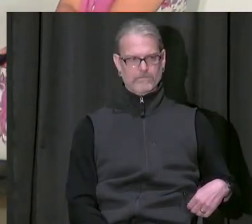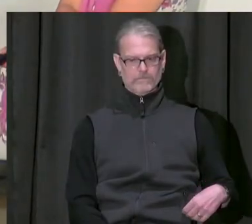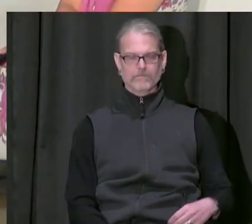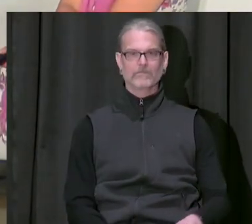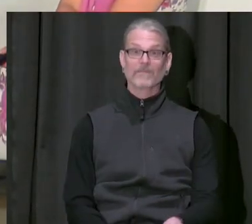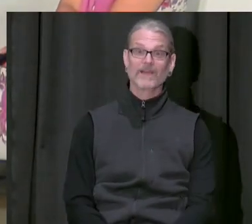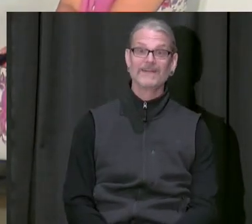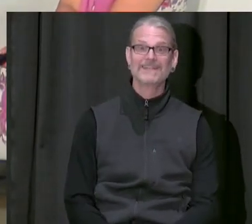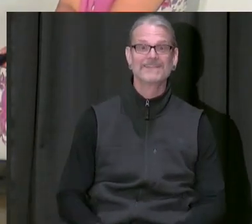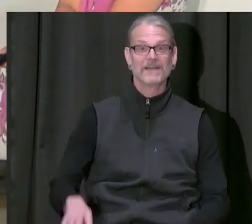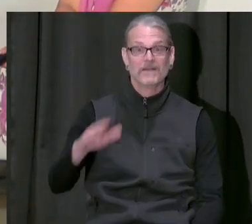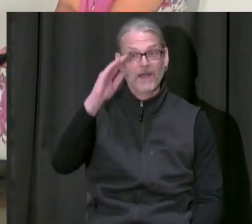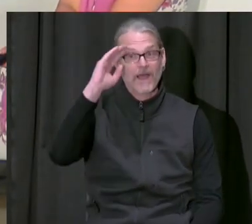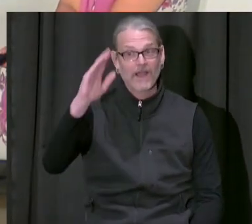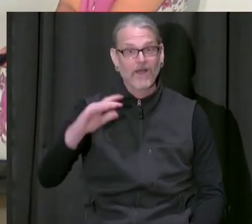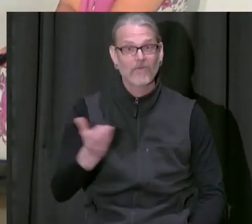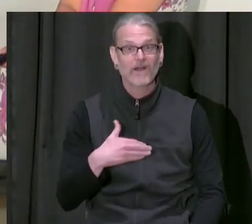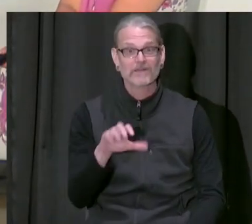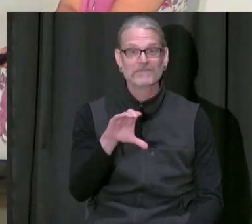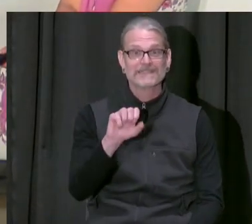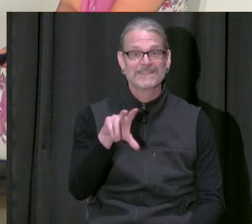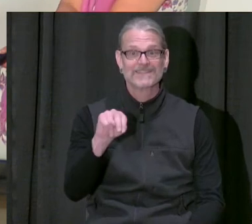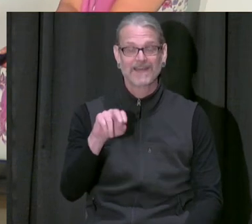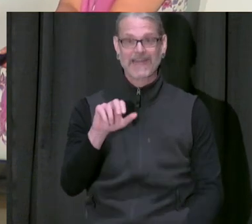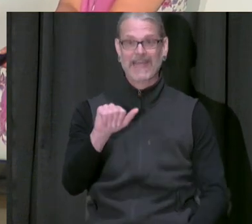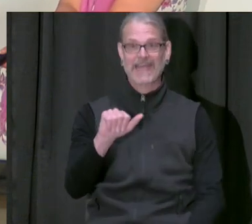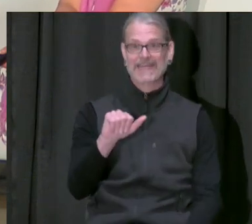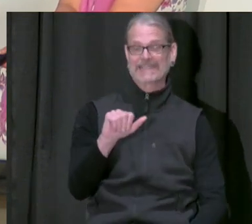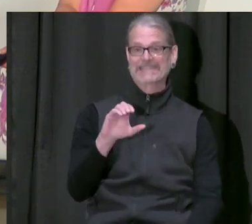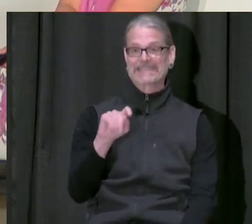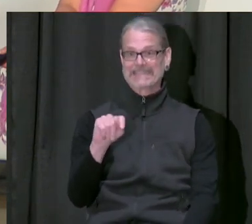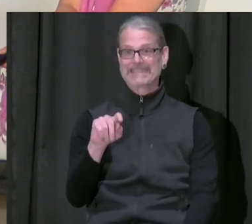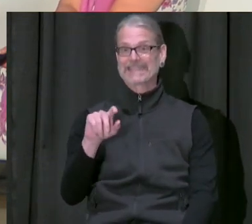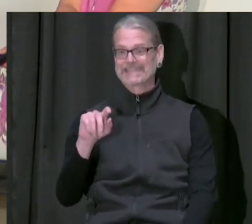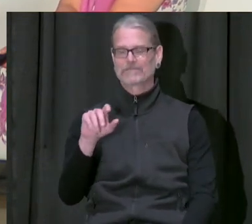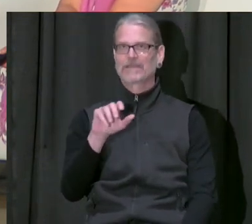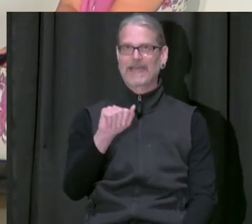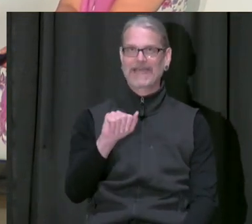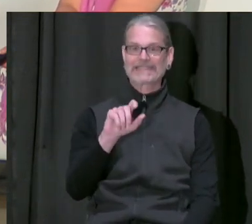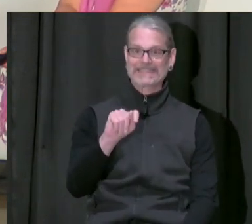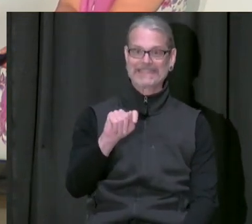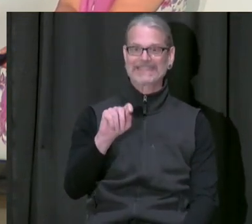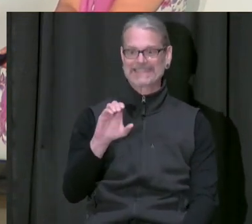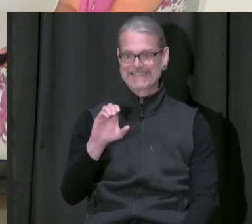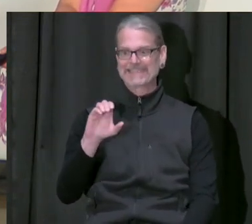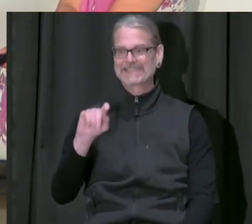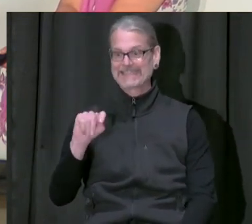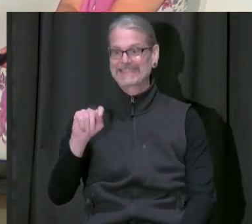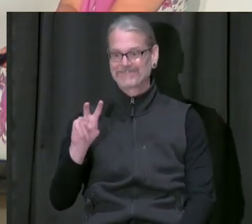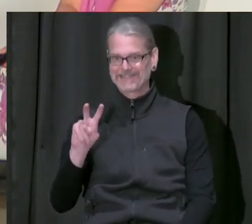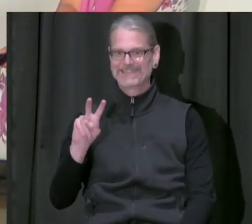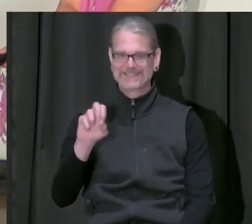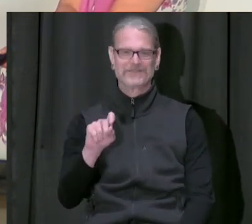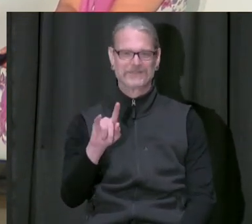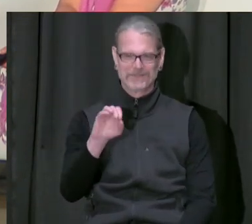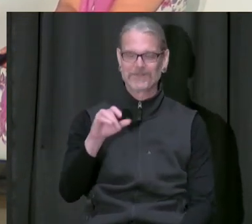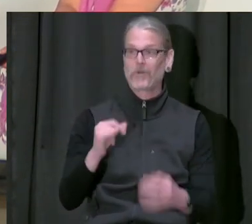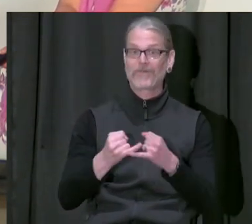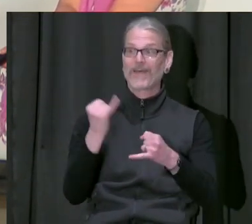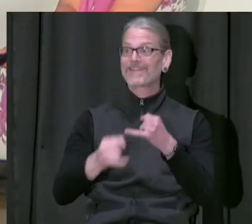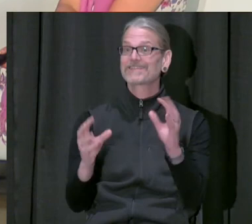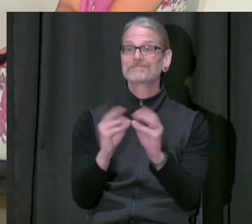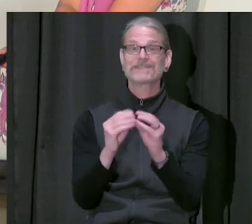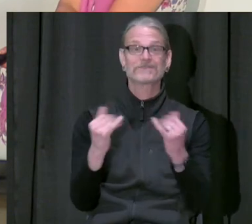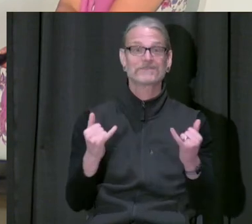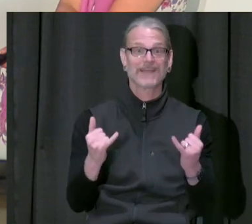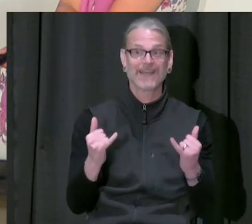Hello and welcome to the CSUN ATC TV studio. This is our last event of the day. It's establishing